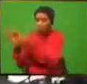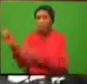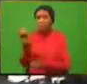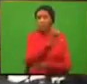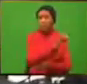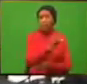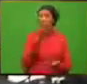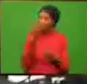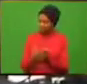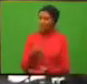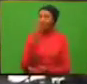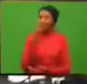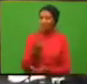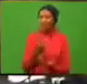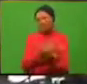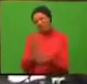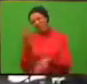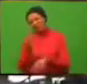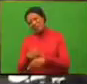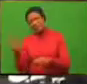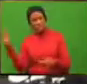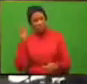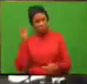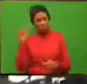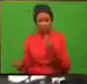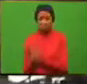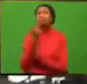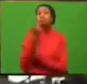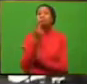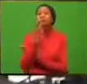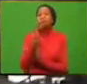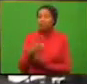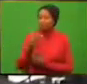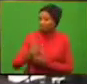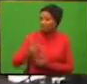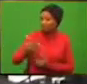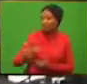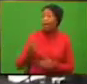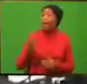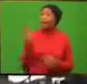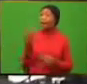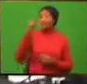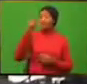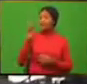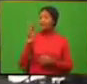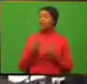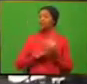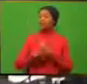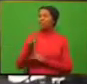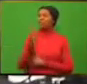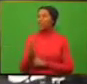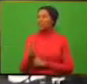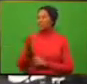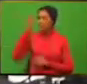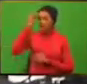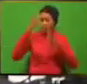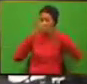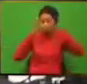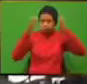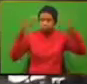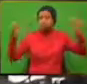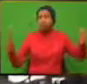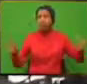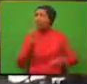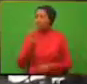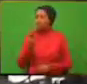that things do get noisy from time to time. But this GNU represents the broad interests. And the